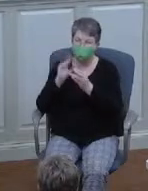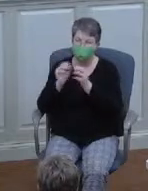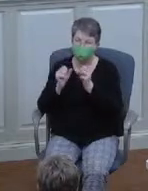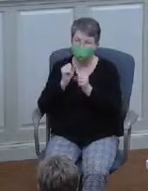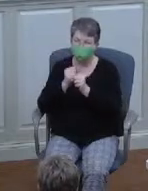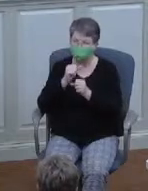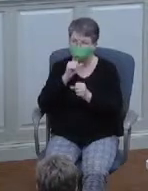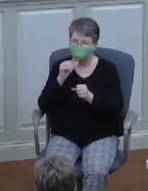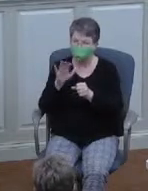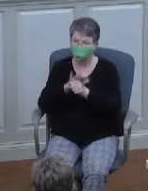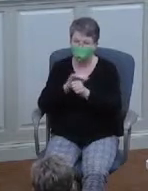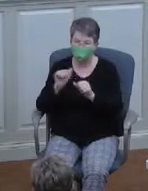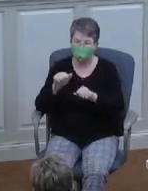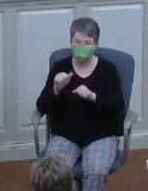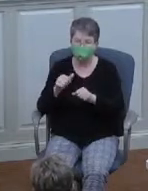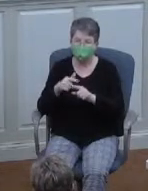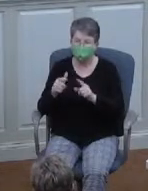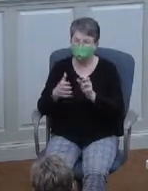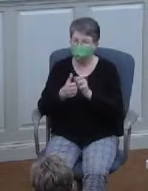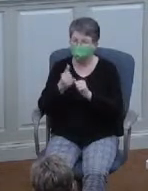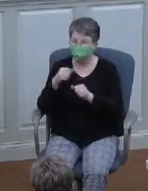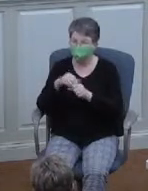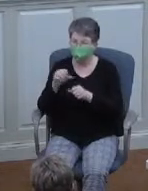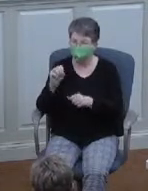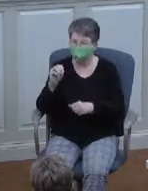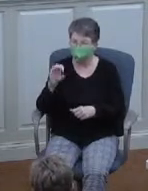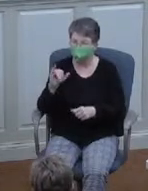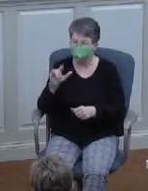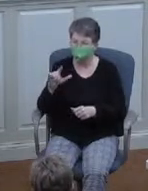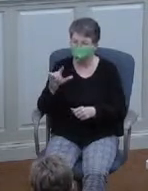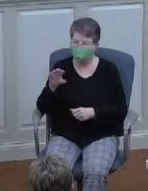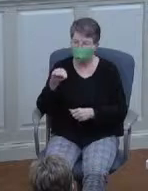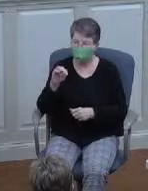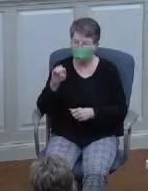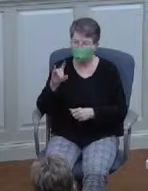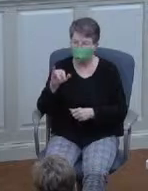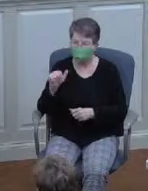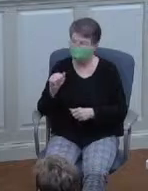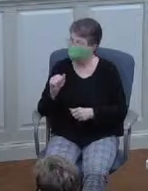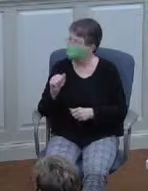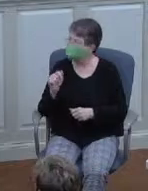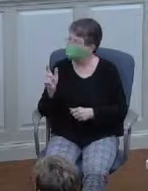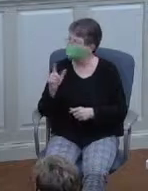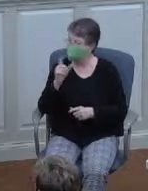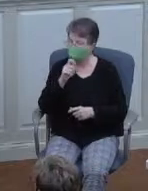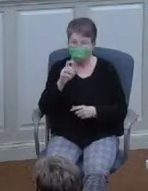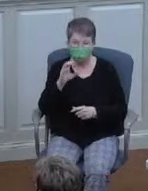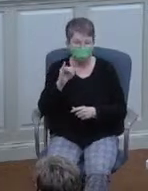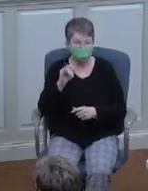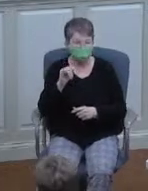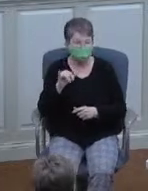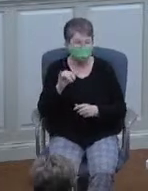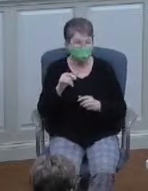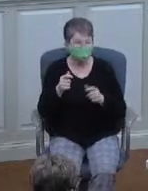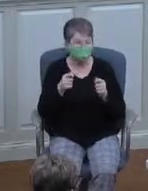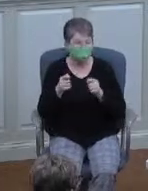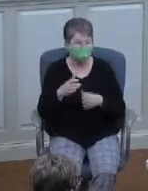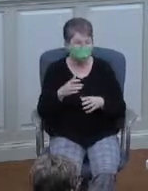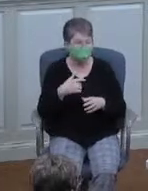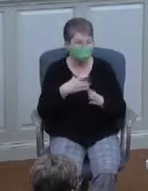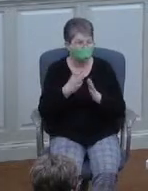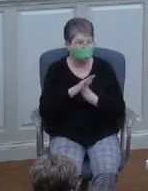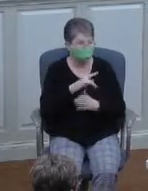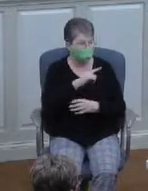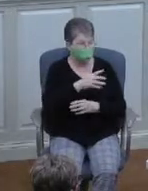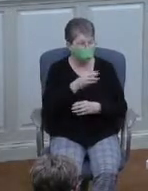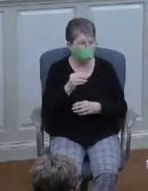but especially with social media, there's ways of doing that too. Mr. City Manager, could I request that you and Mr. Carrier have